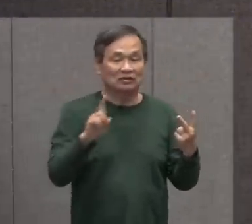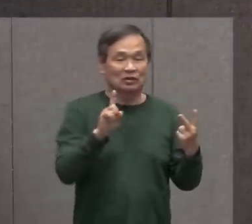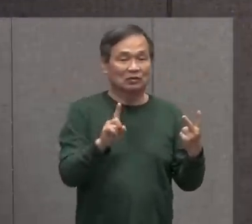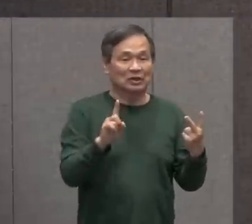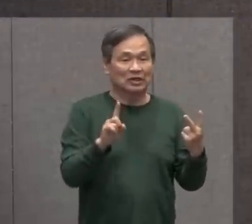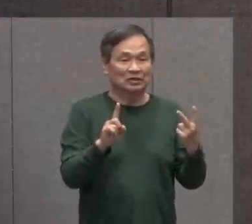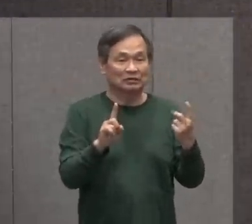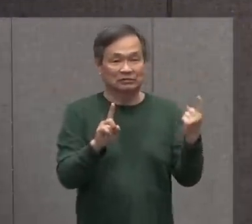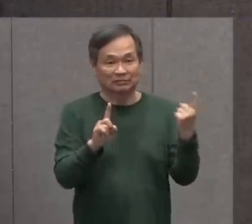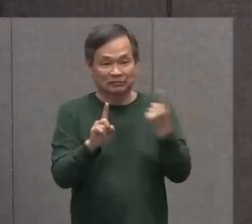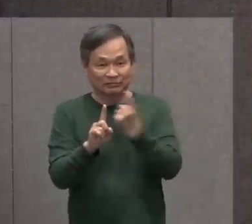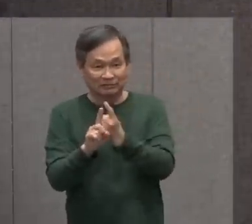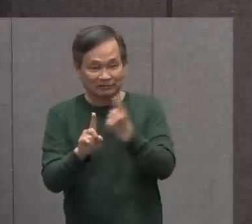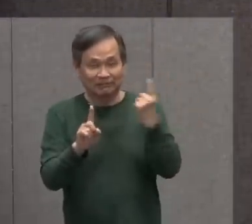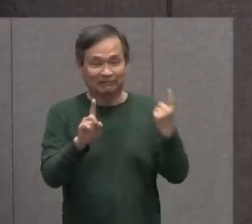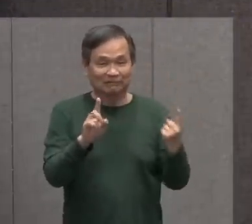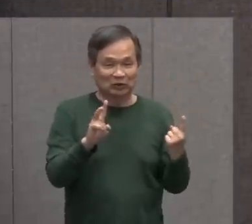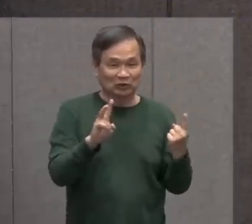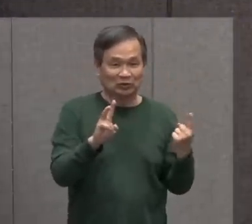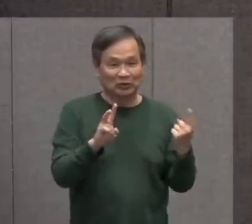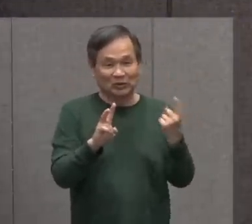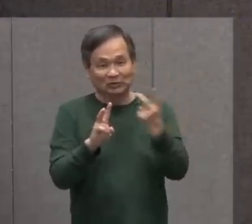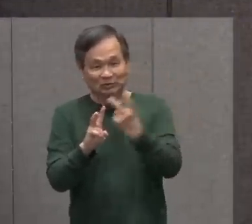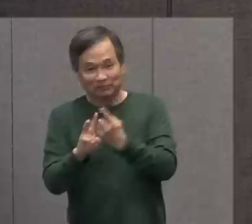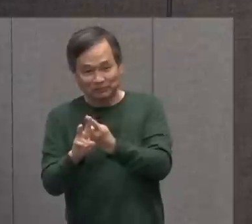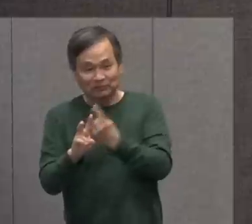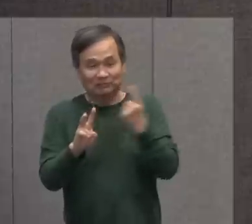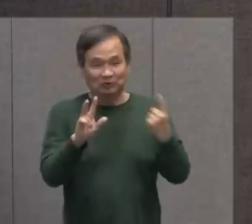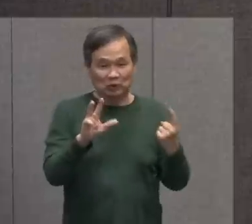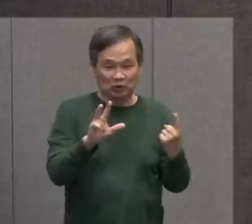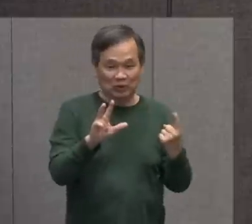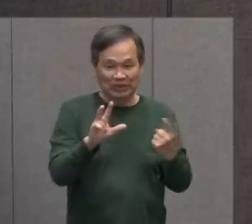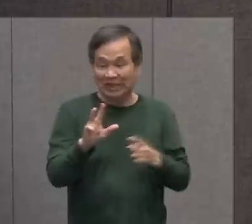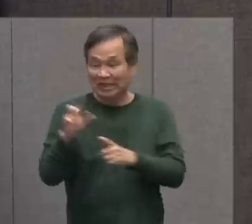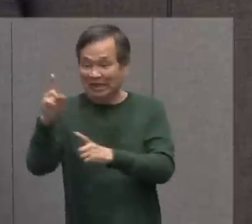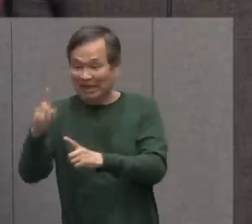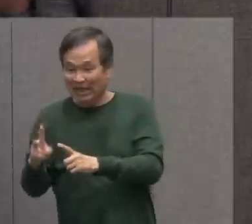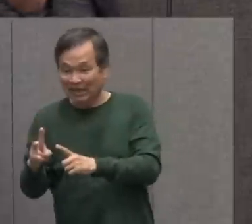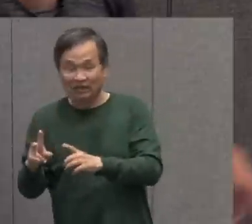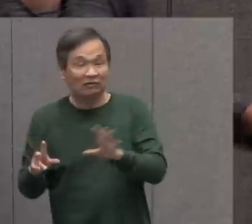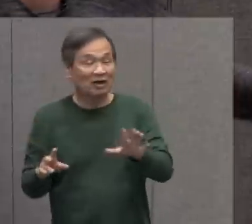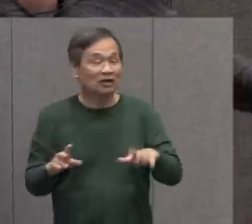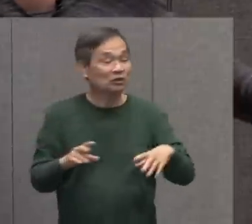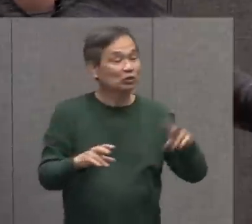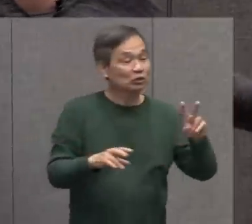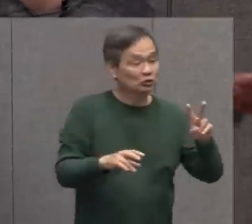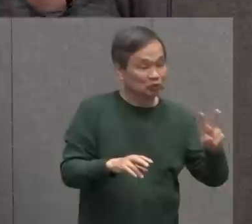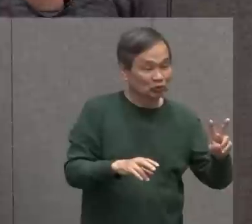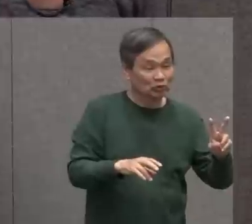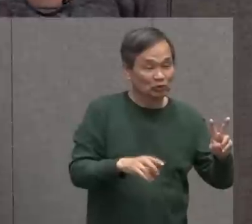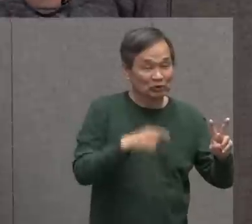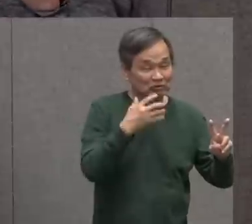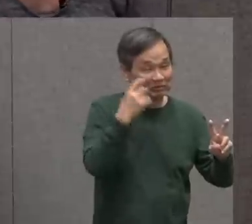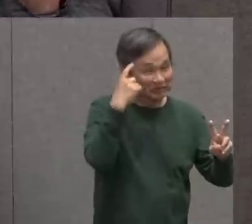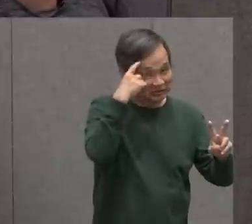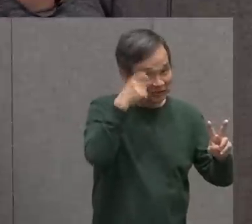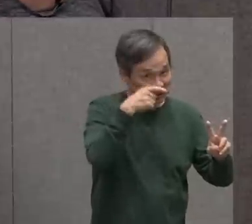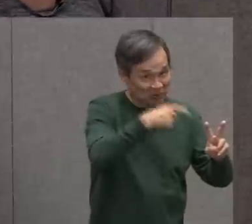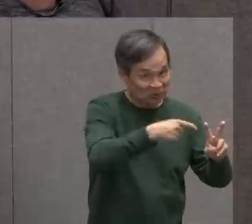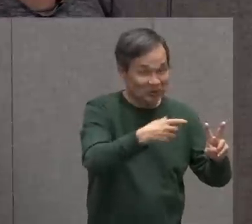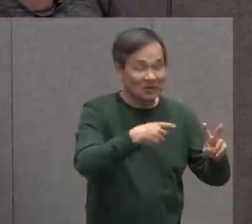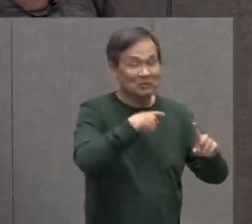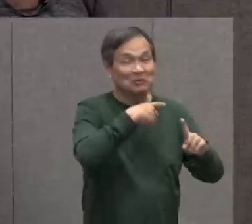me to 3 1/2. So then I've added two, and there should be another half,